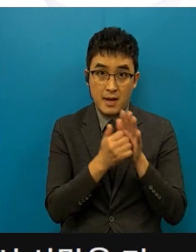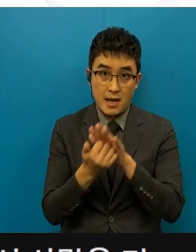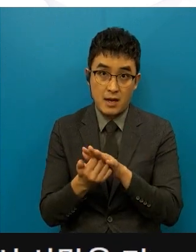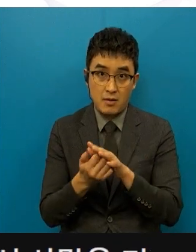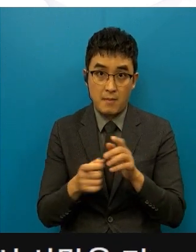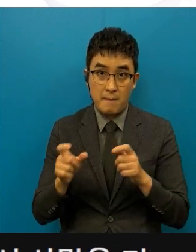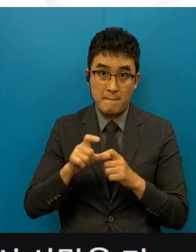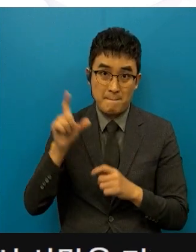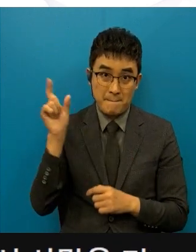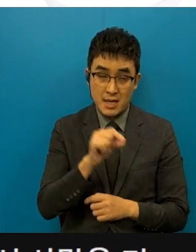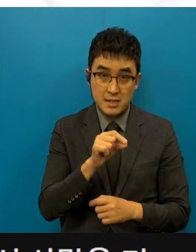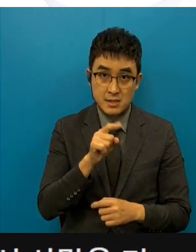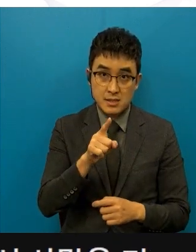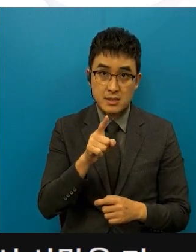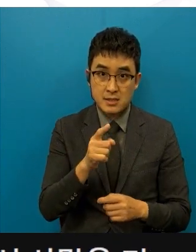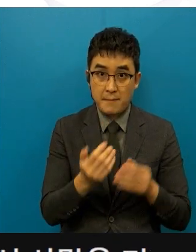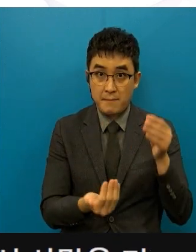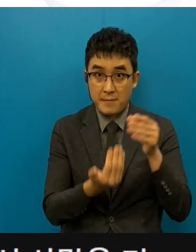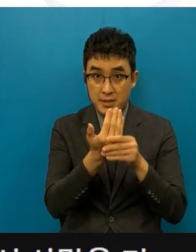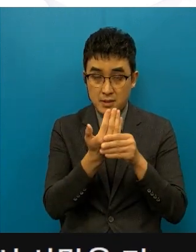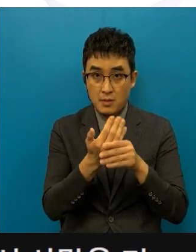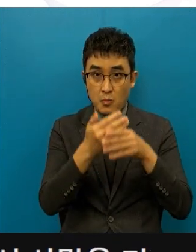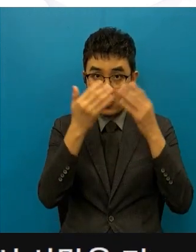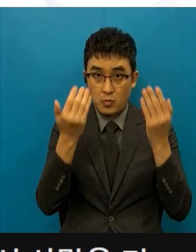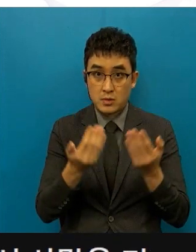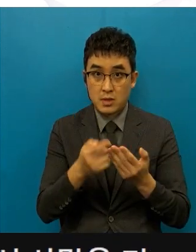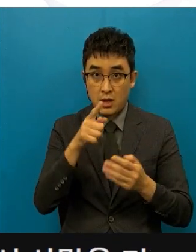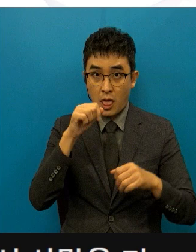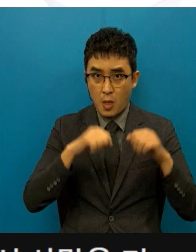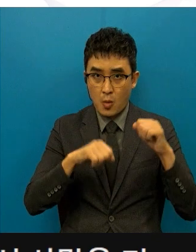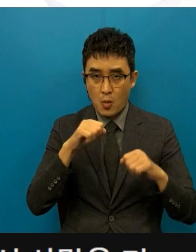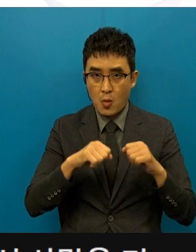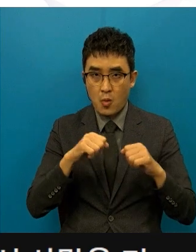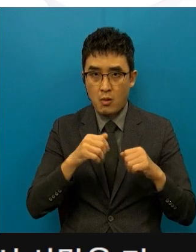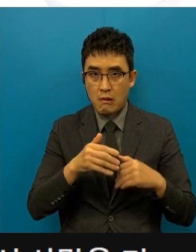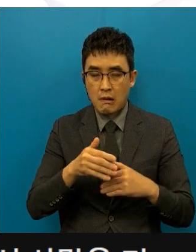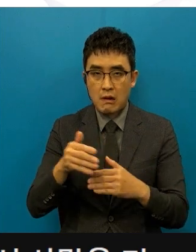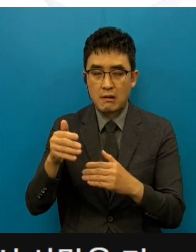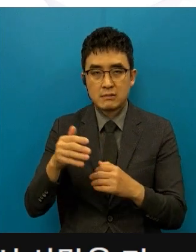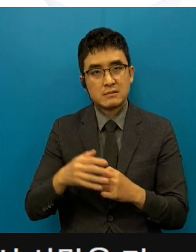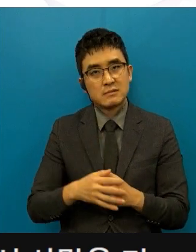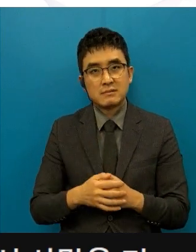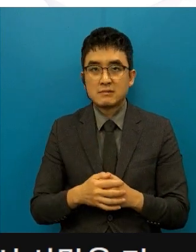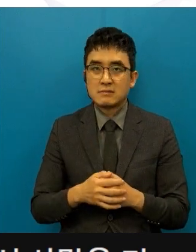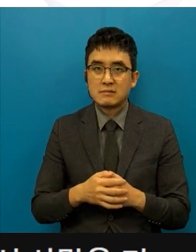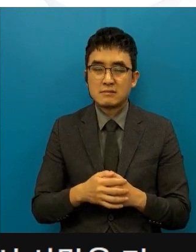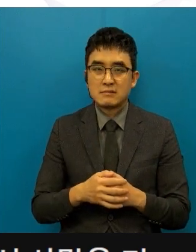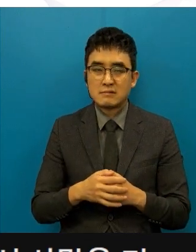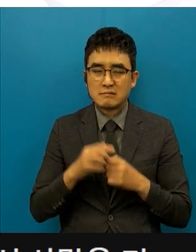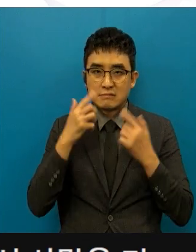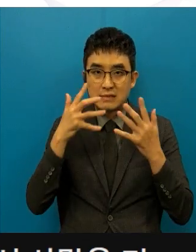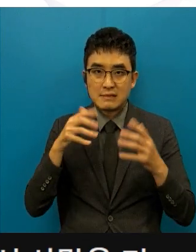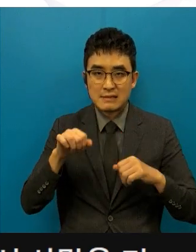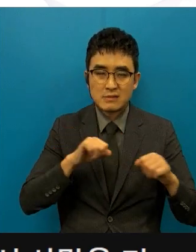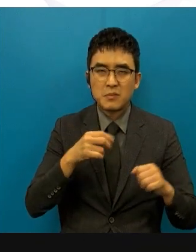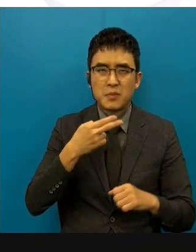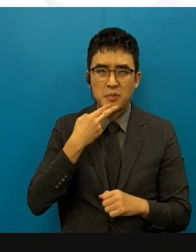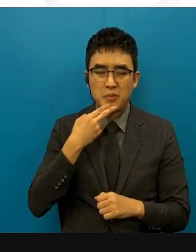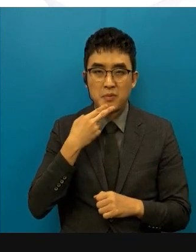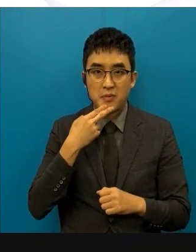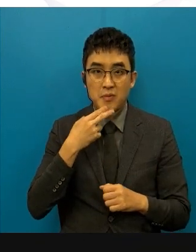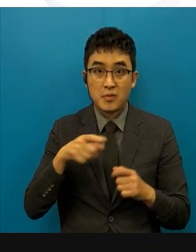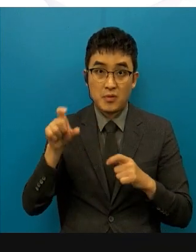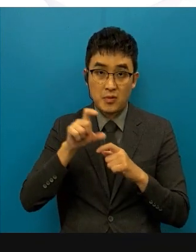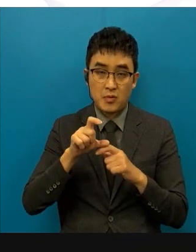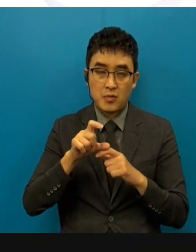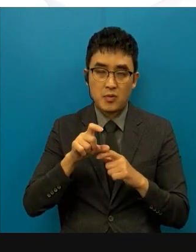also stand in the way of bringing about vital reform. So I've done quite a bit of research as well on